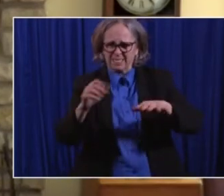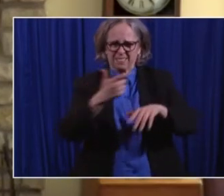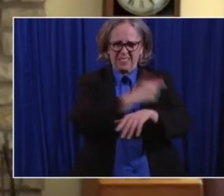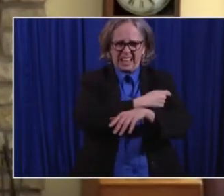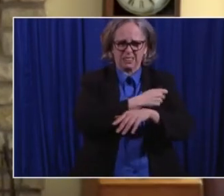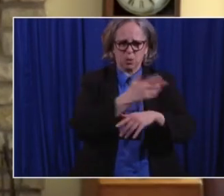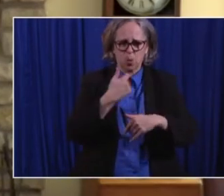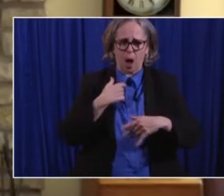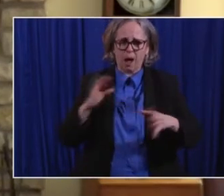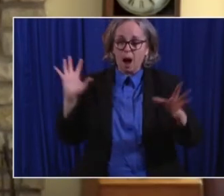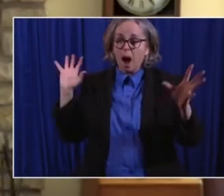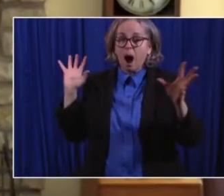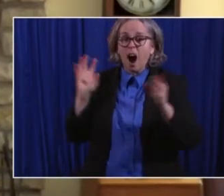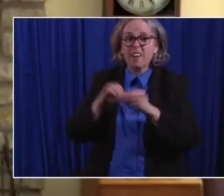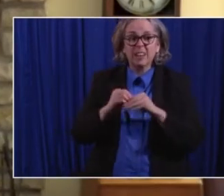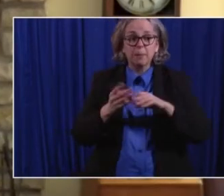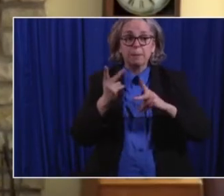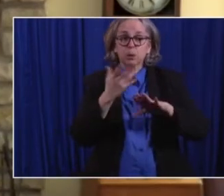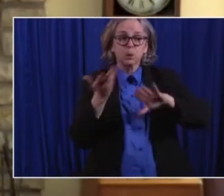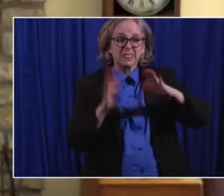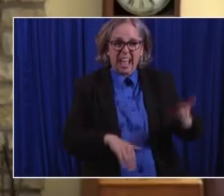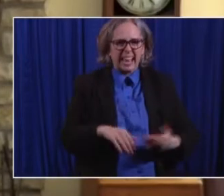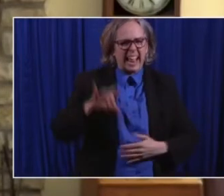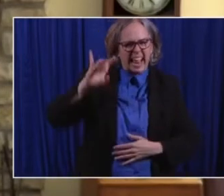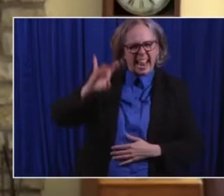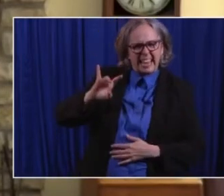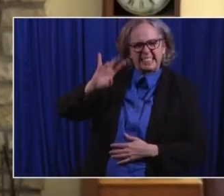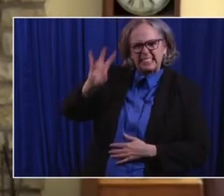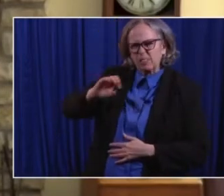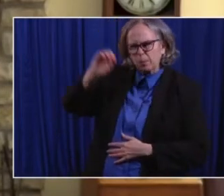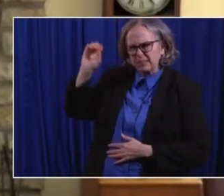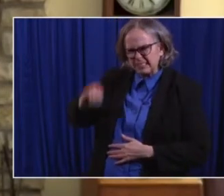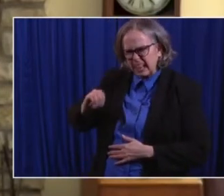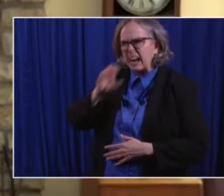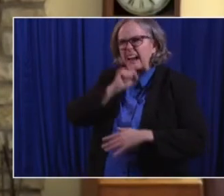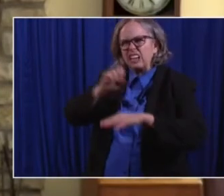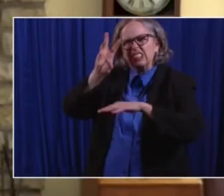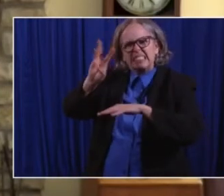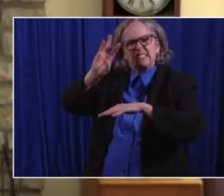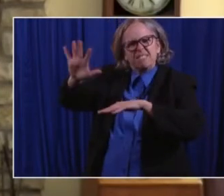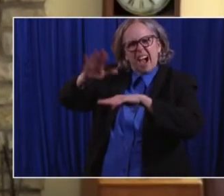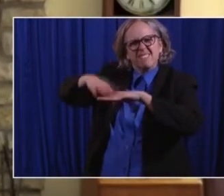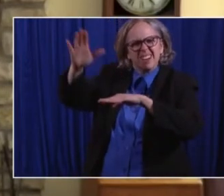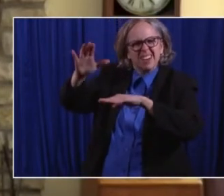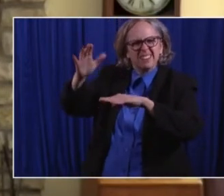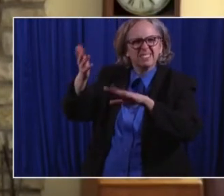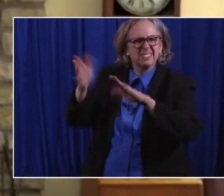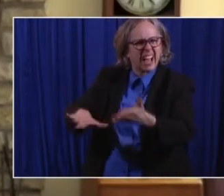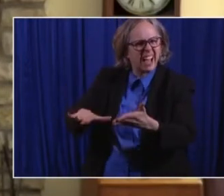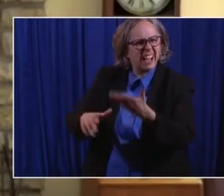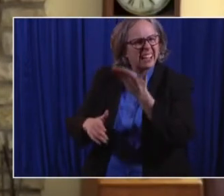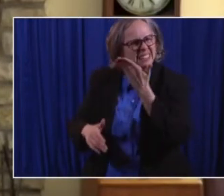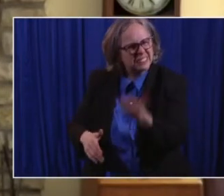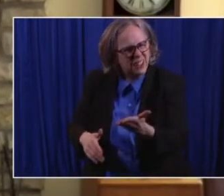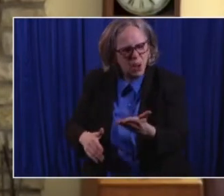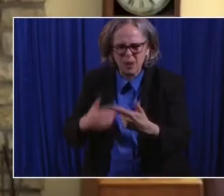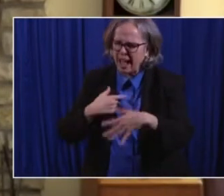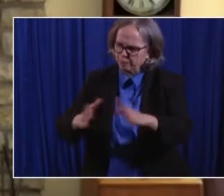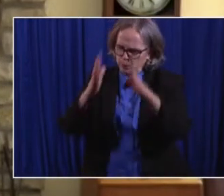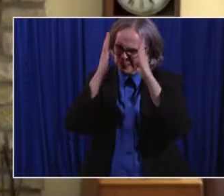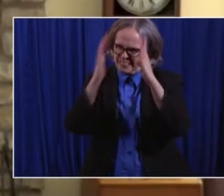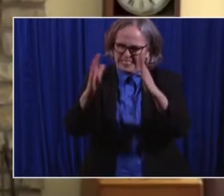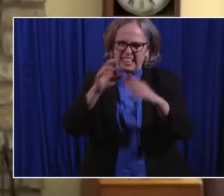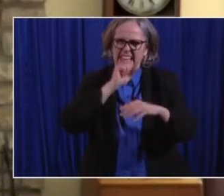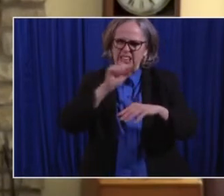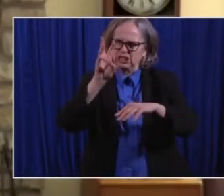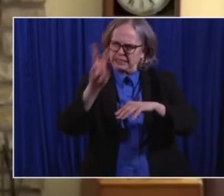65. So we will continue to focus on that. And again, our pathway out of this, the bridge,